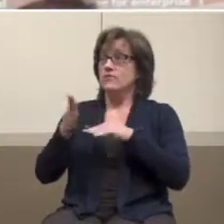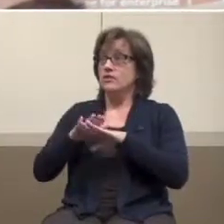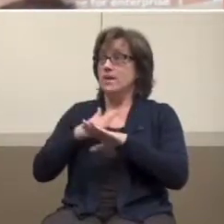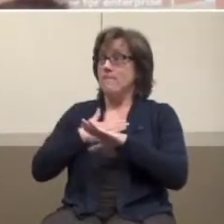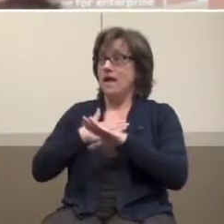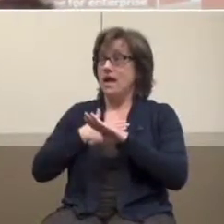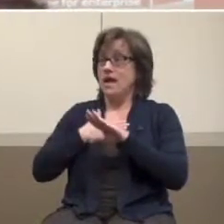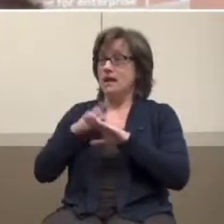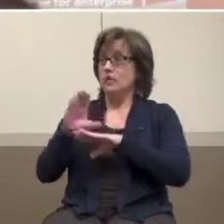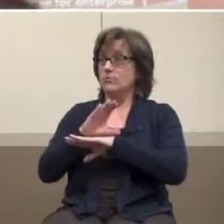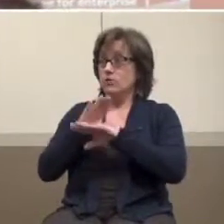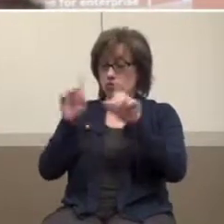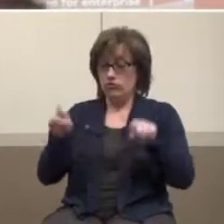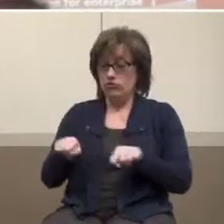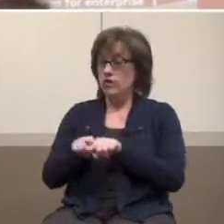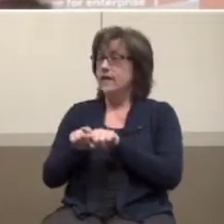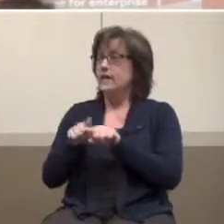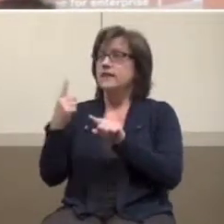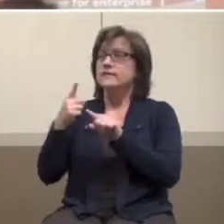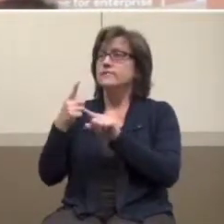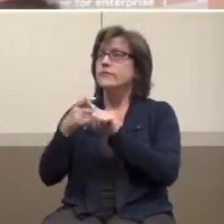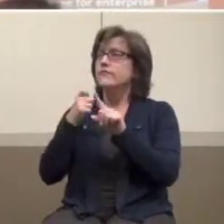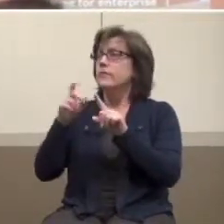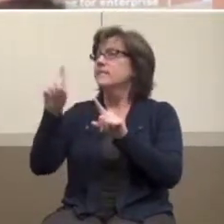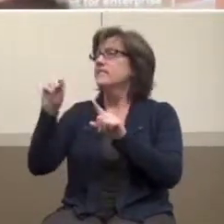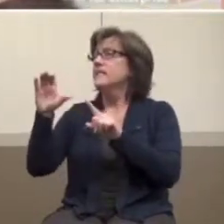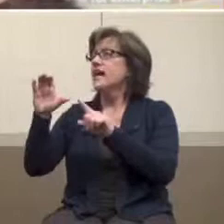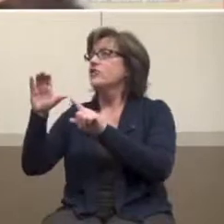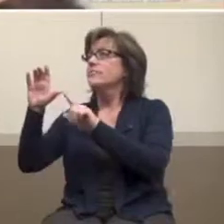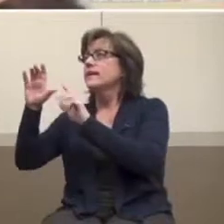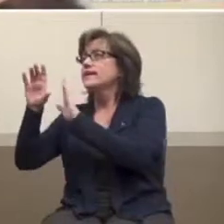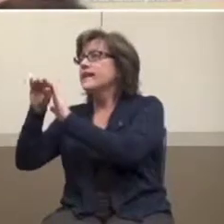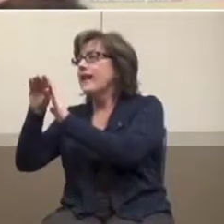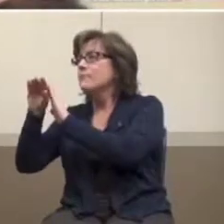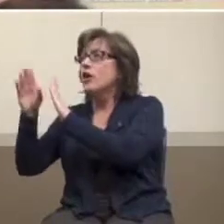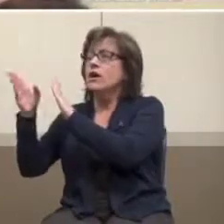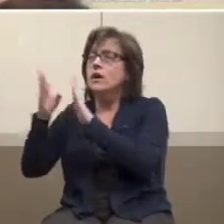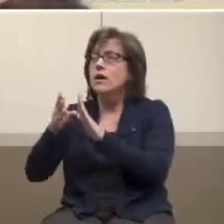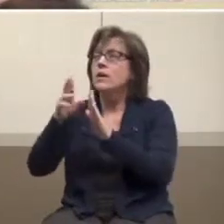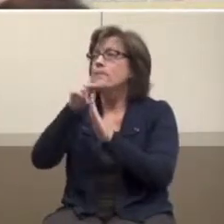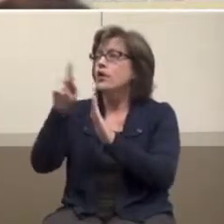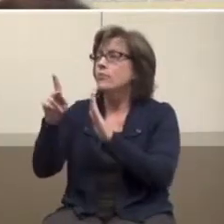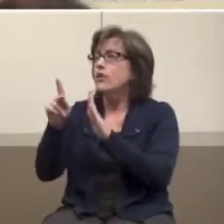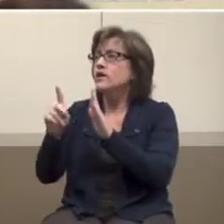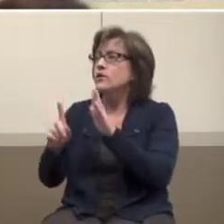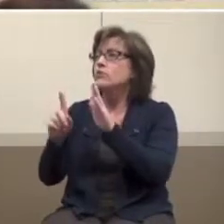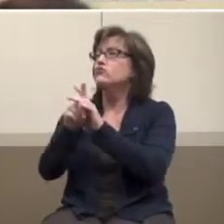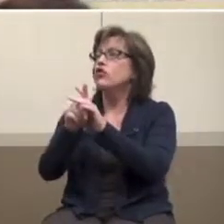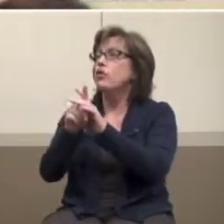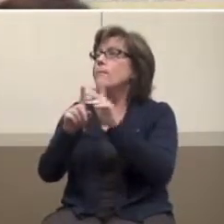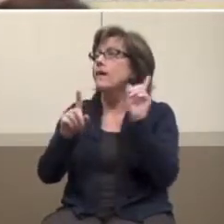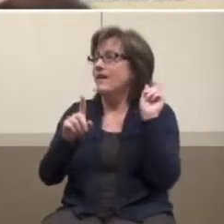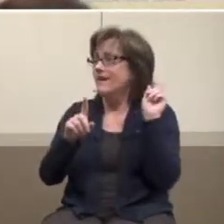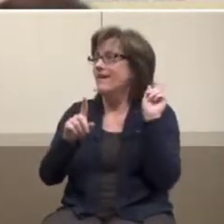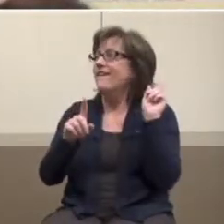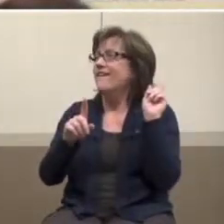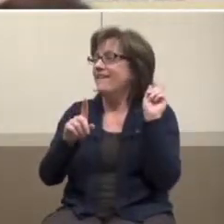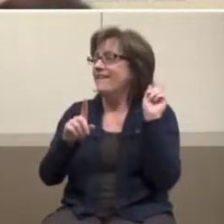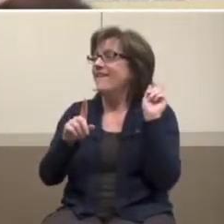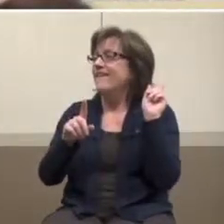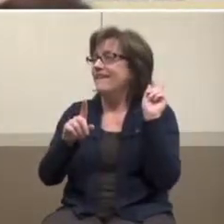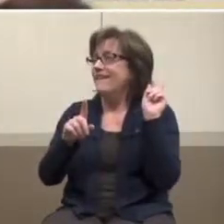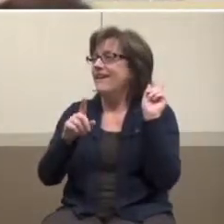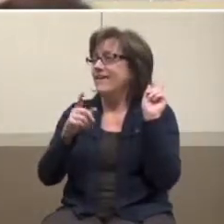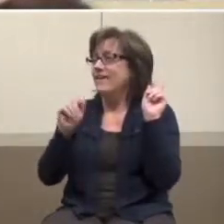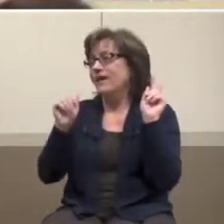screen, whether it be something from the document camera, a PowerPoint, will show up on the iPad. So there's another one, but I couldn't